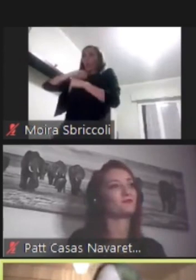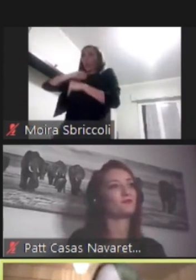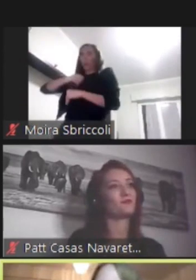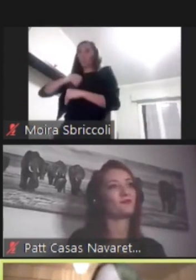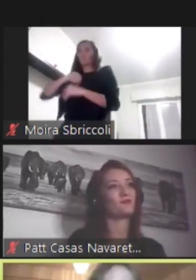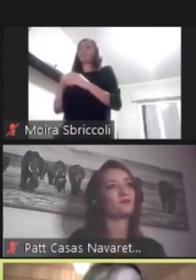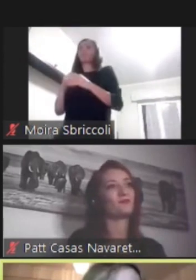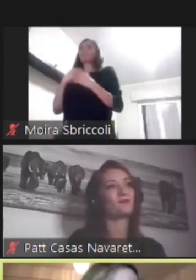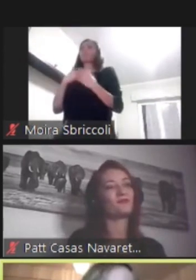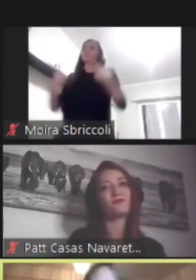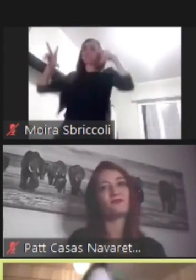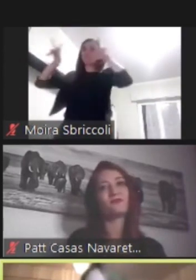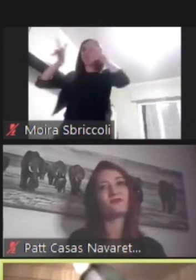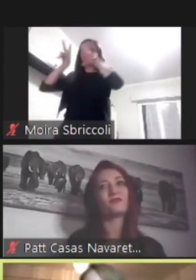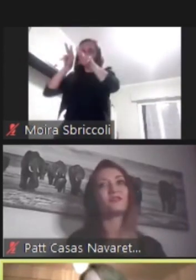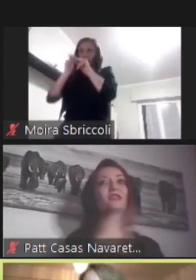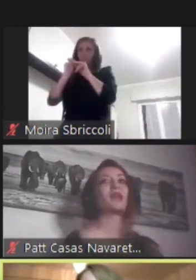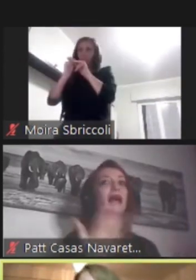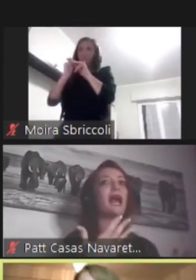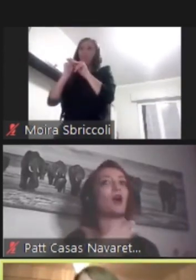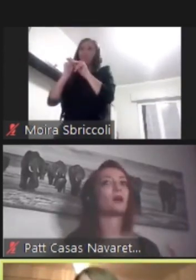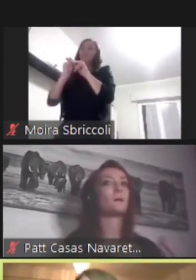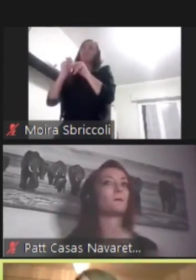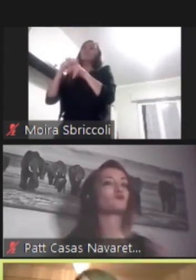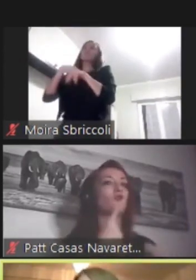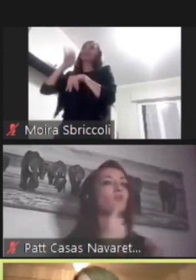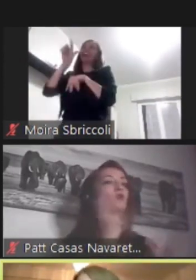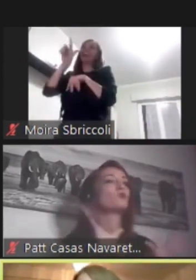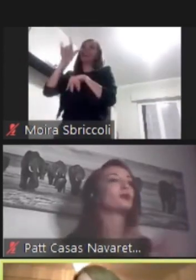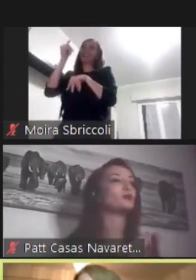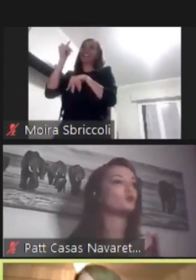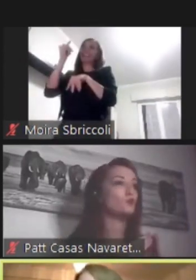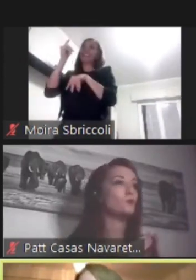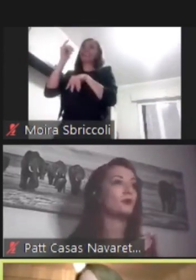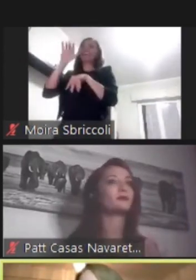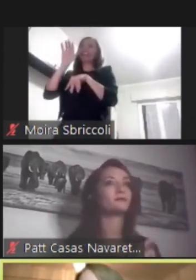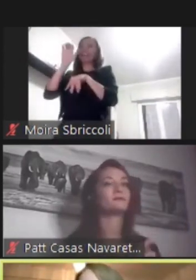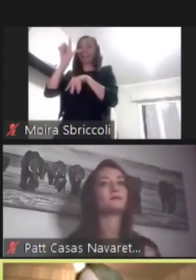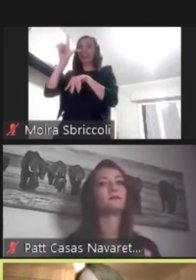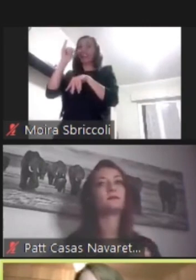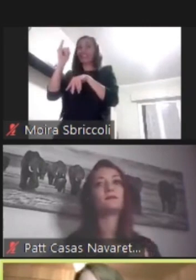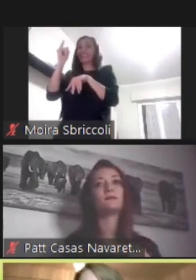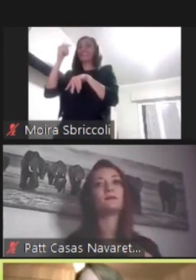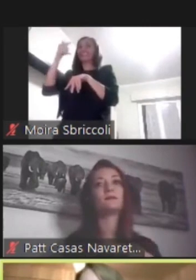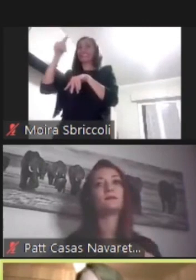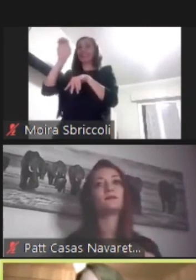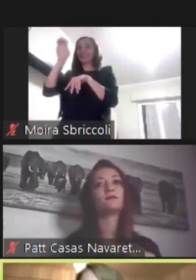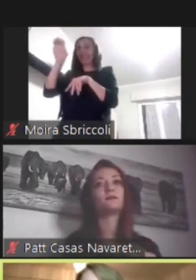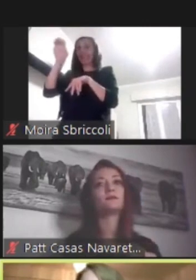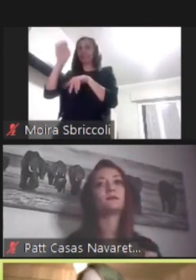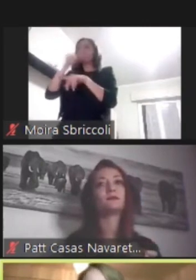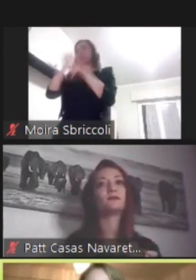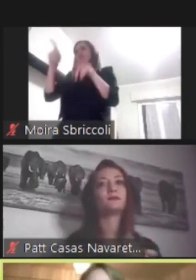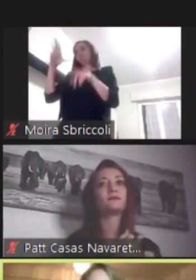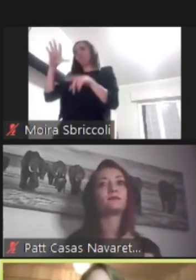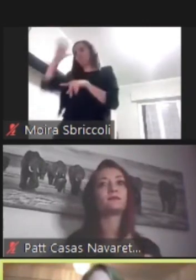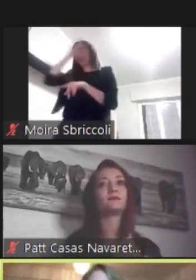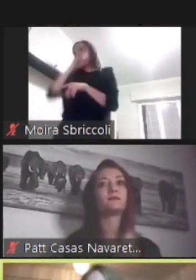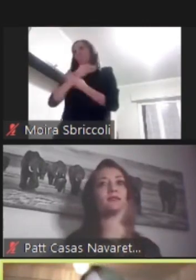is becoming one of my favorite products that I've been using really successfully with